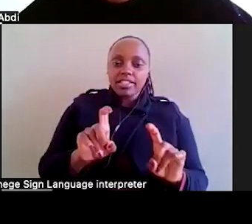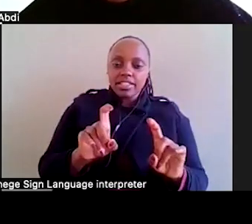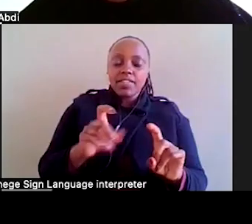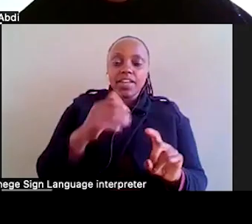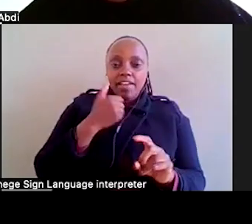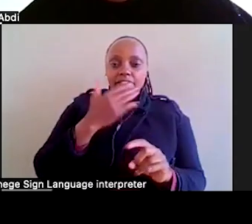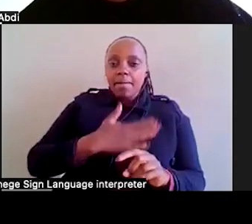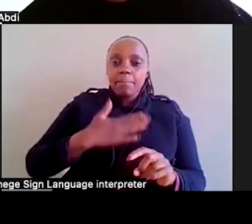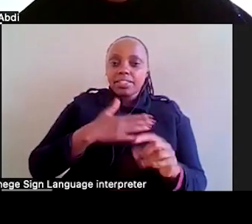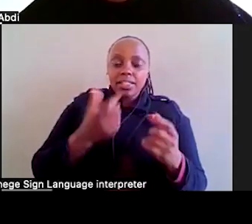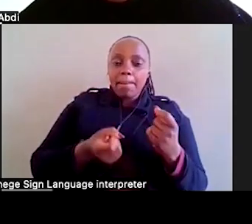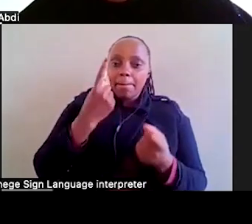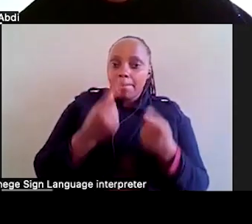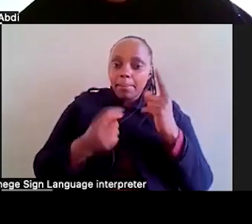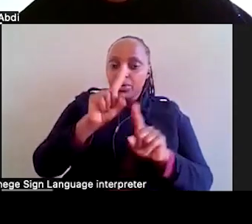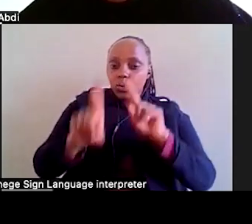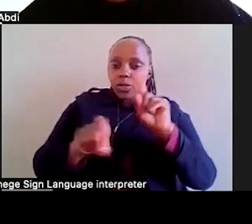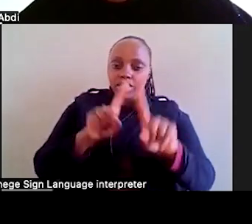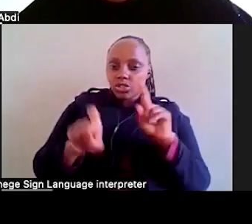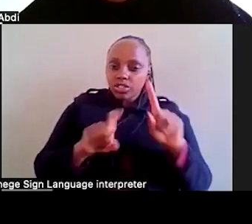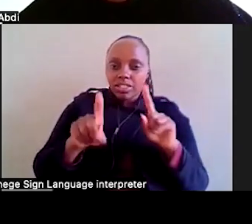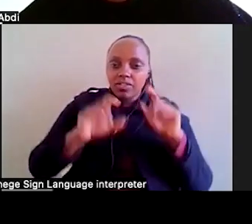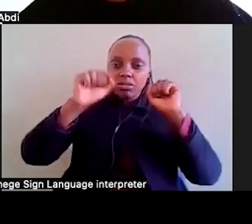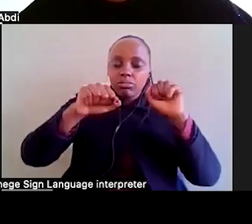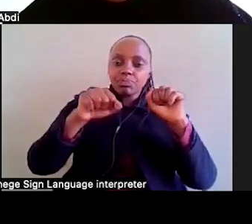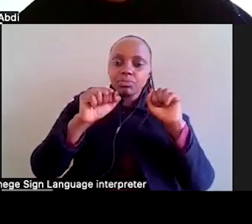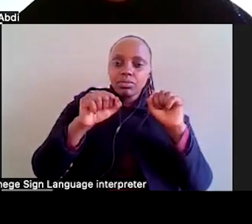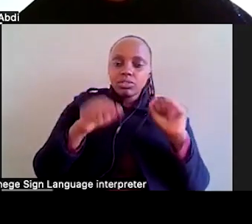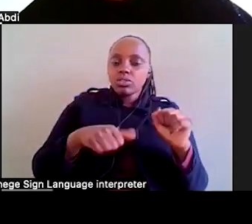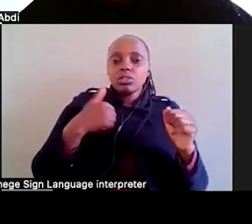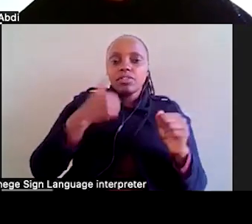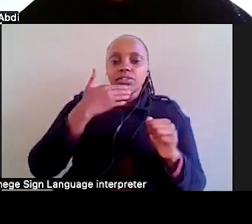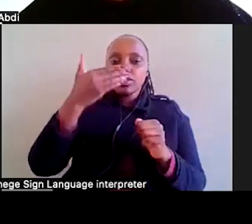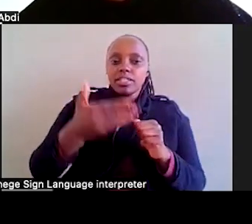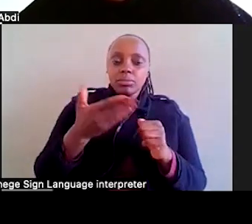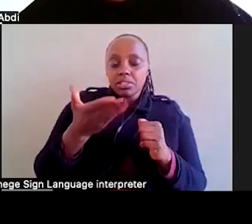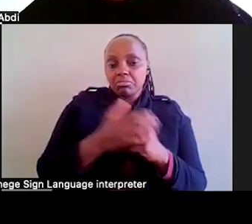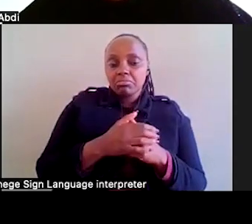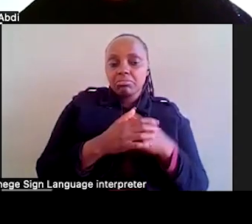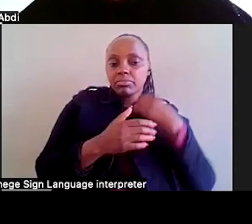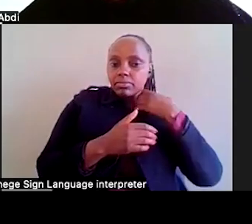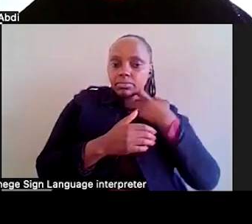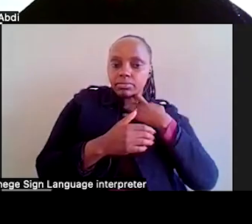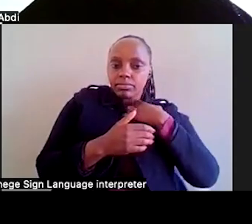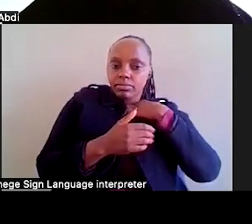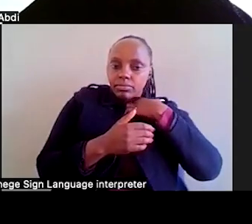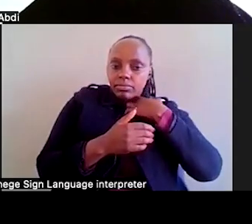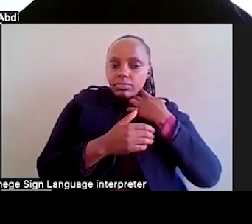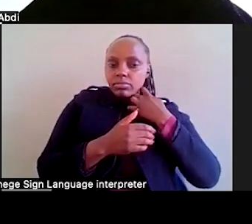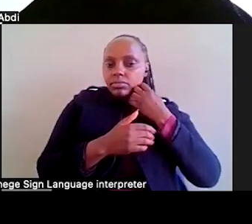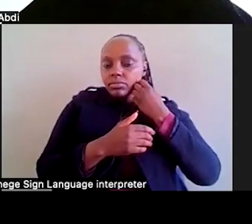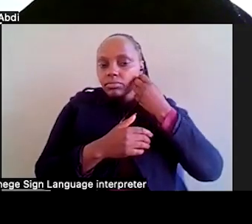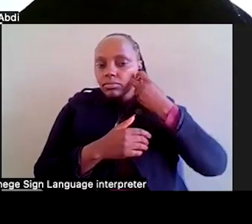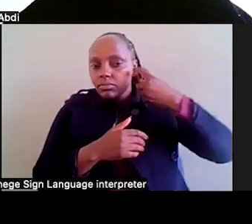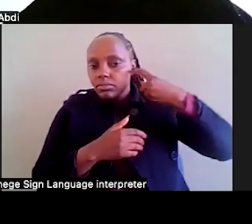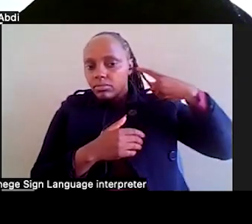please bring up more questions to the panelists so that we can have them respond to those during the Q&A session. So we're going to take